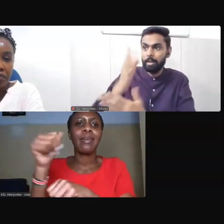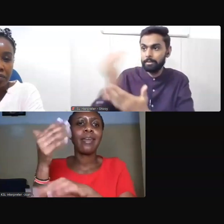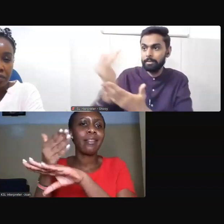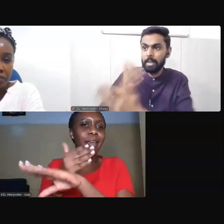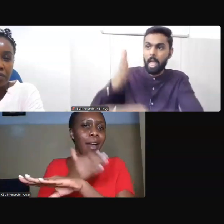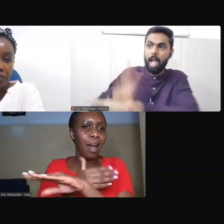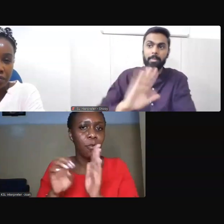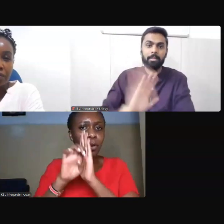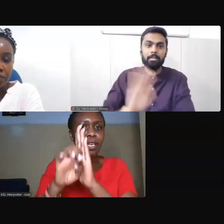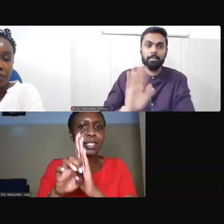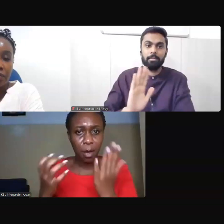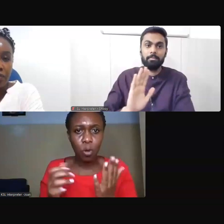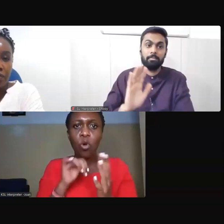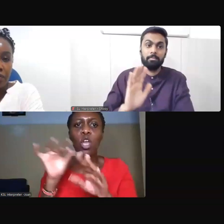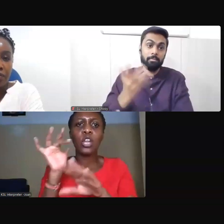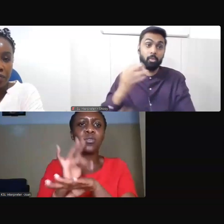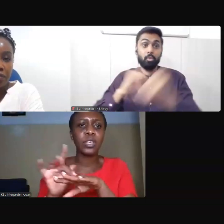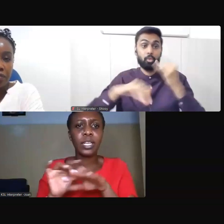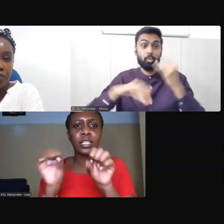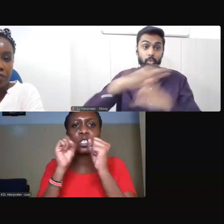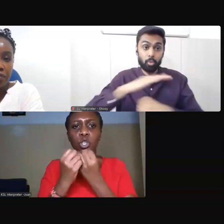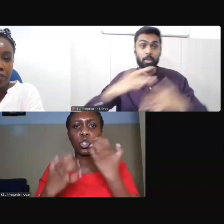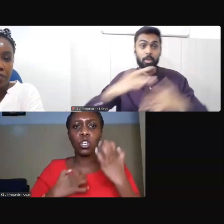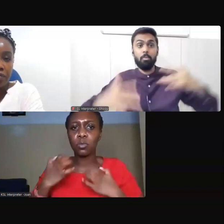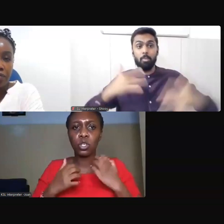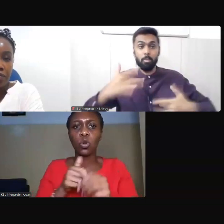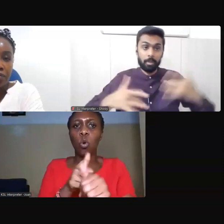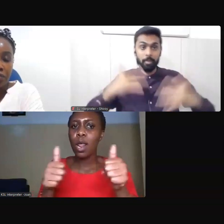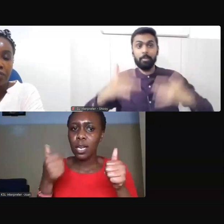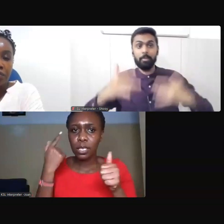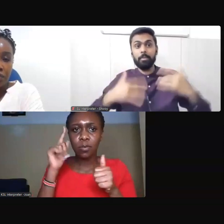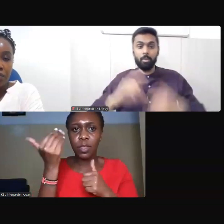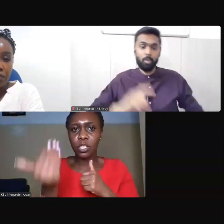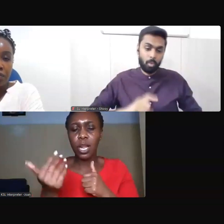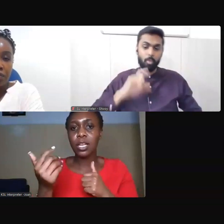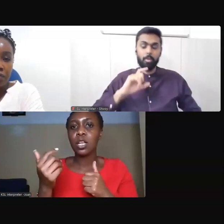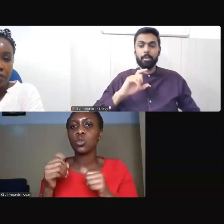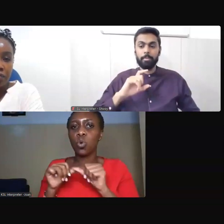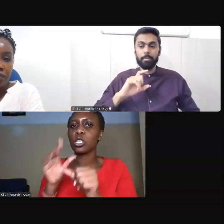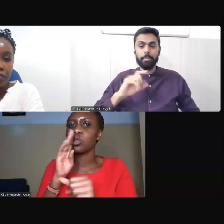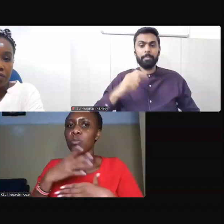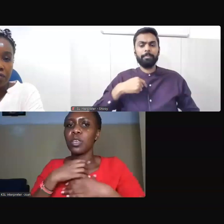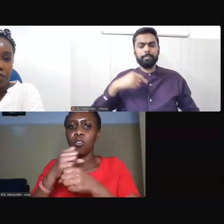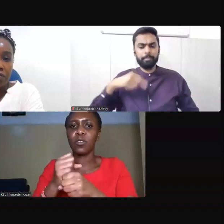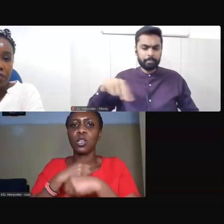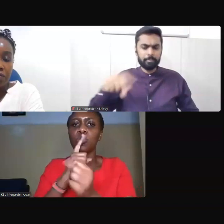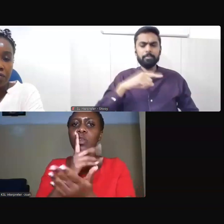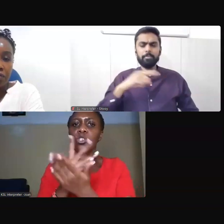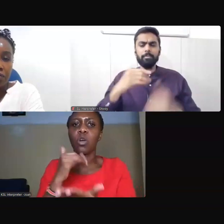for example, affecting the social emotional well-being of the child, their confidence, ensuring we have that